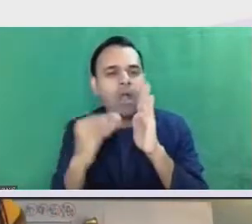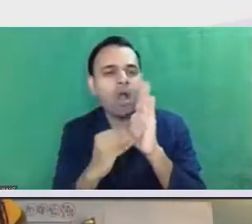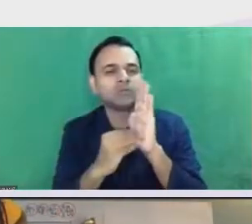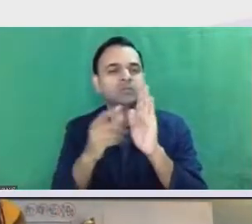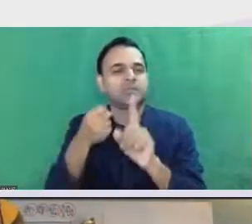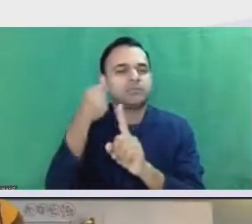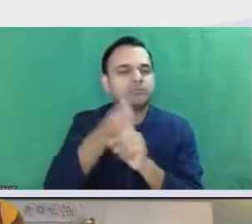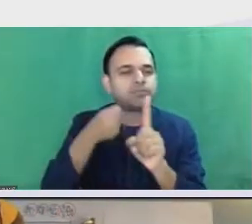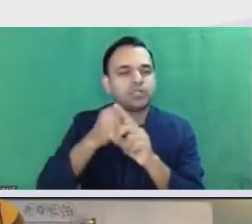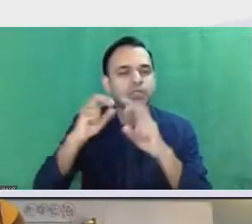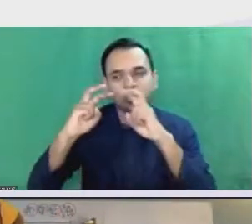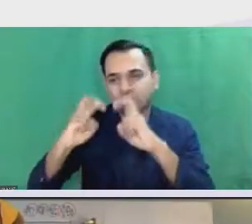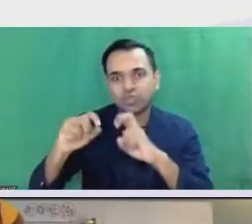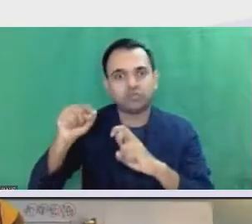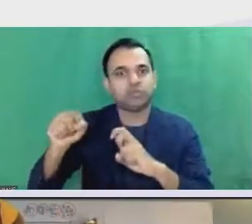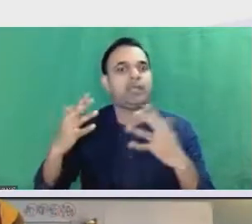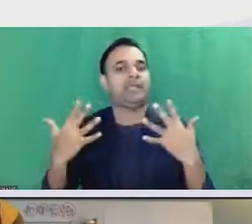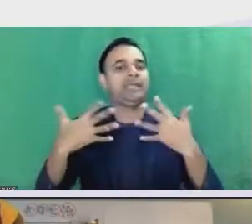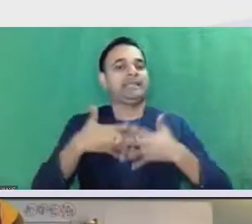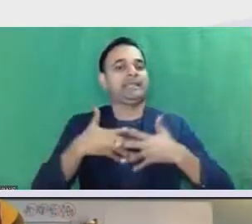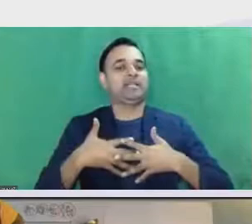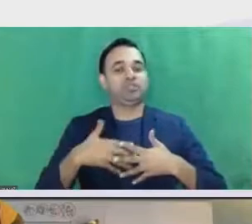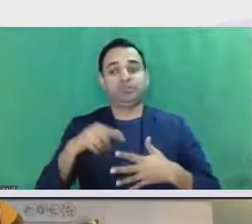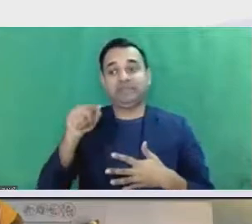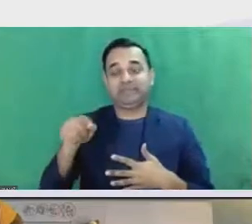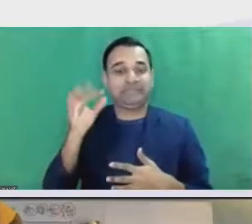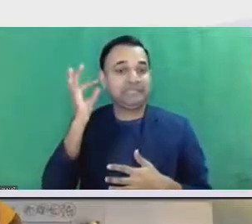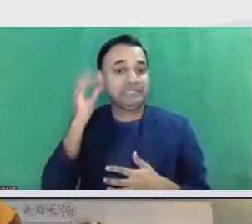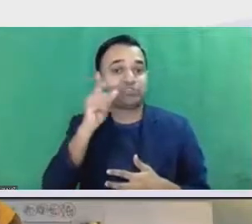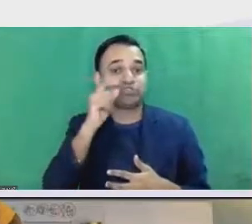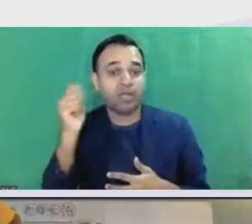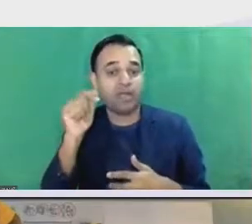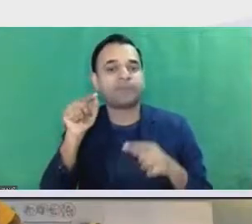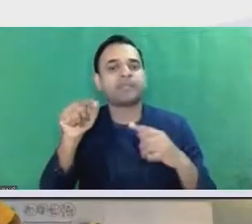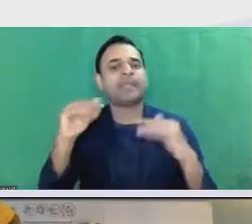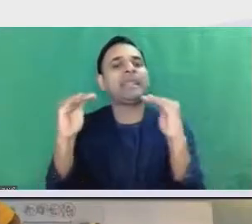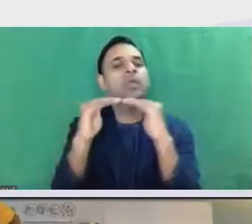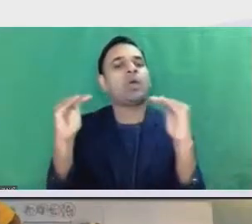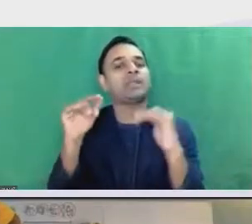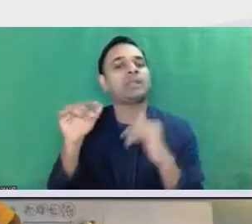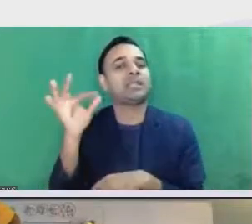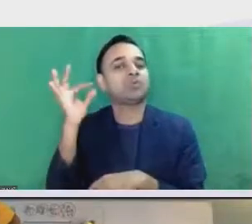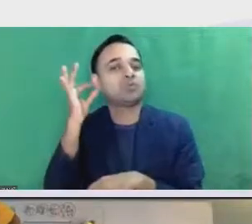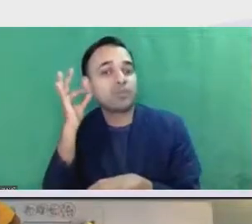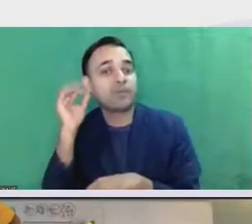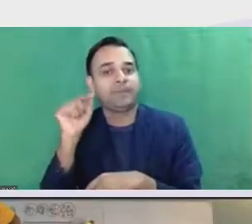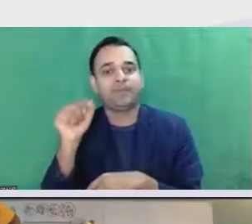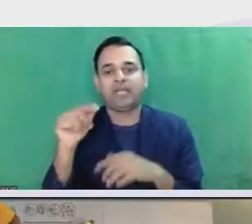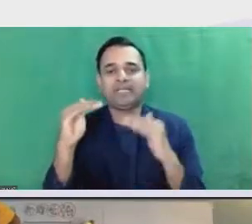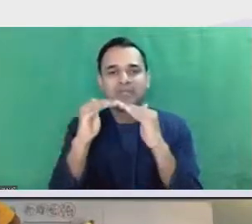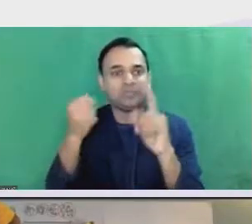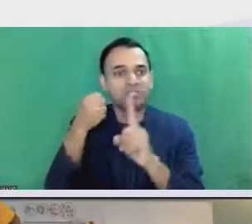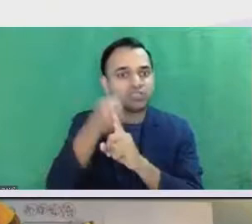and environmental justice. She also serves as the global coordinator of the Women Caucus for the Convention on